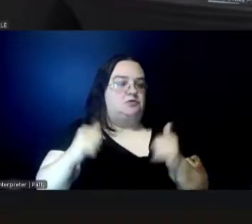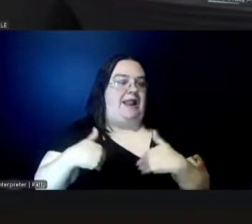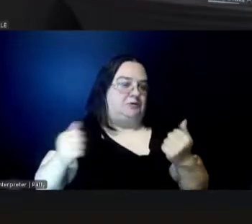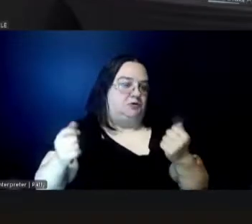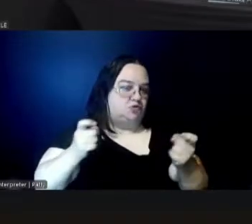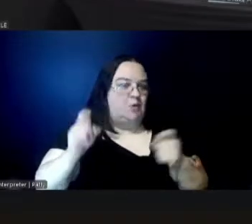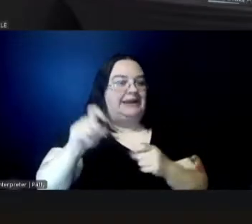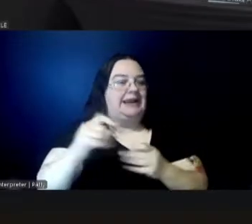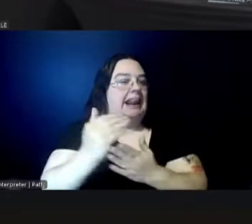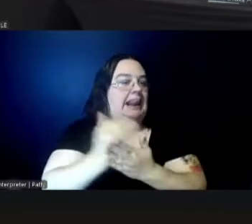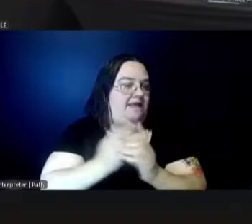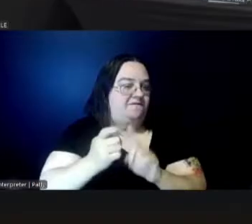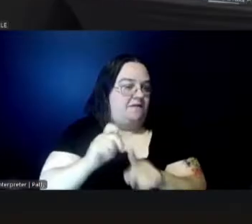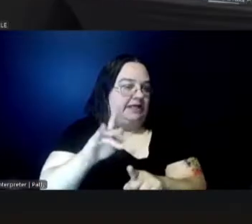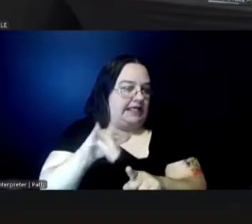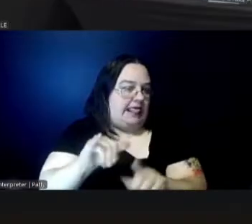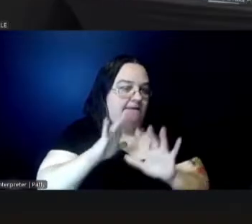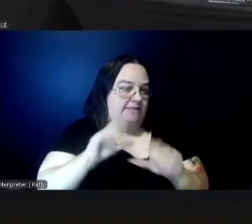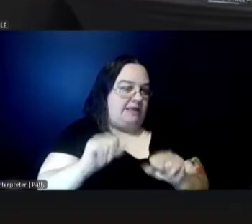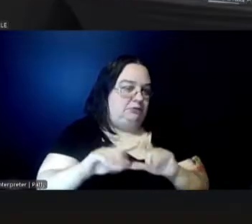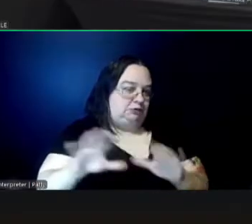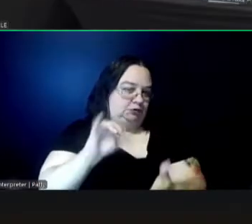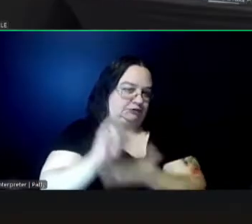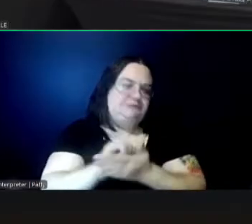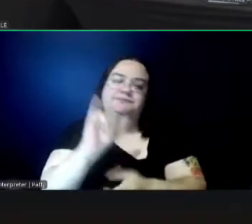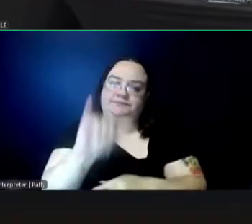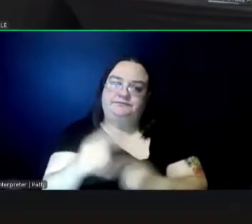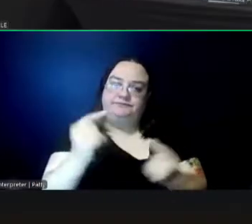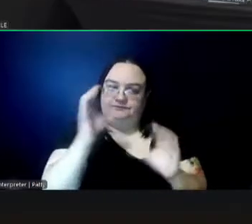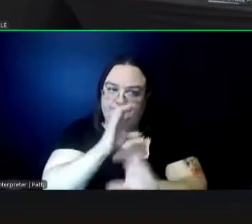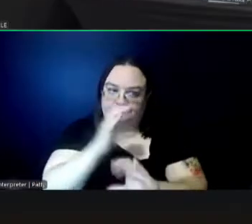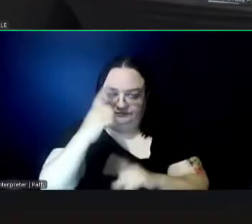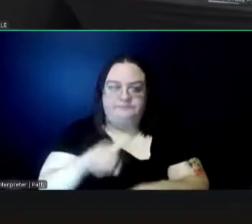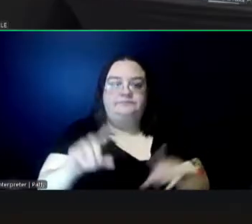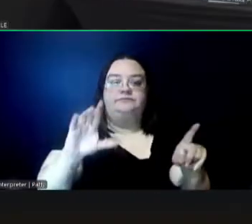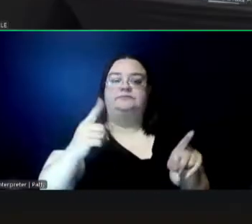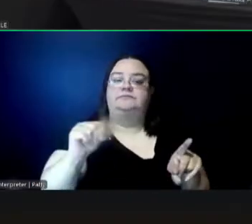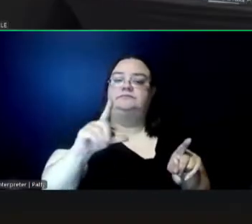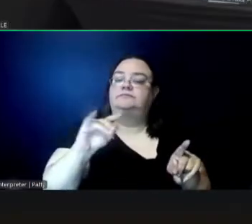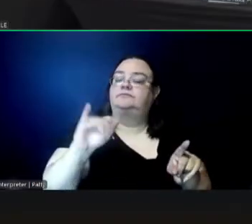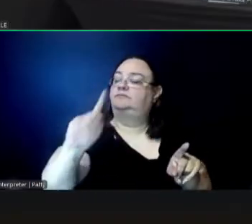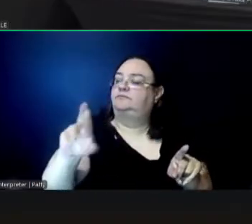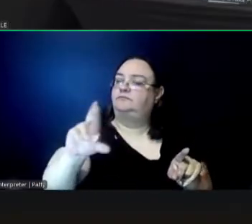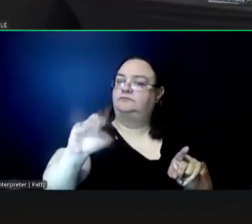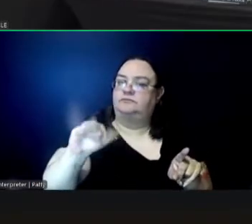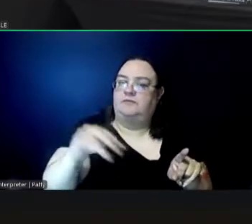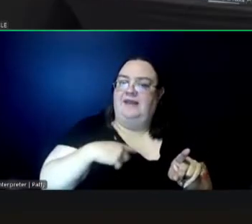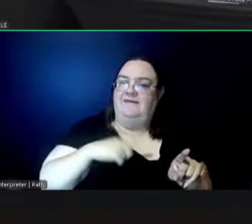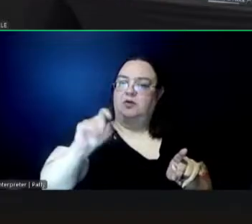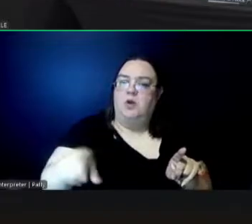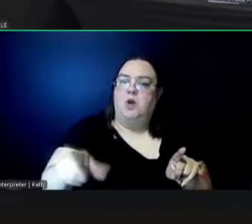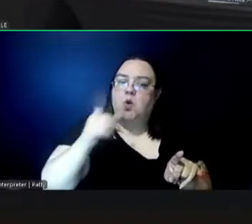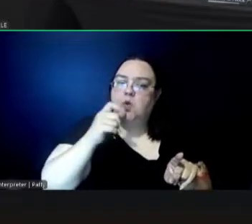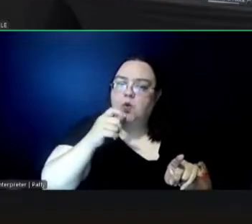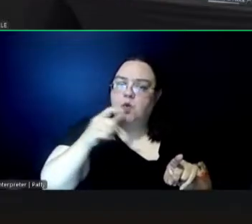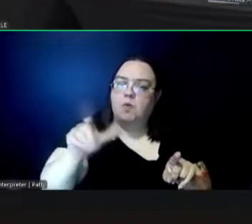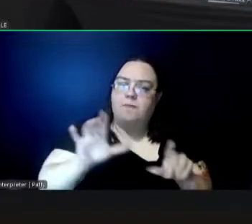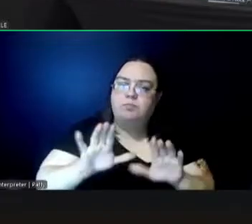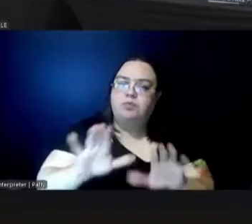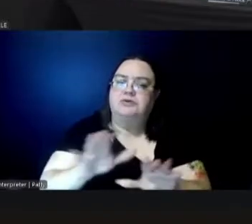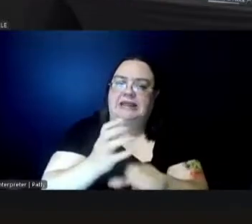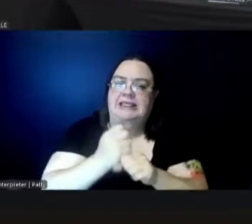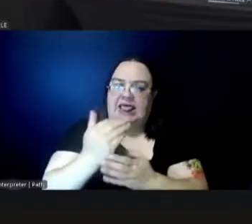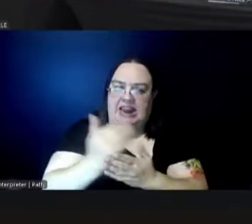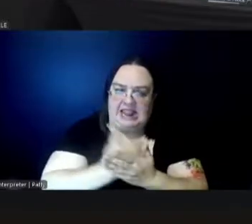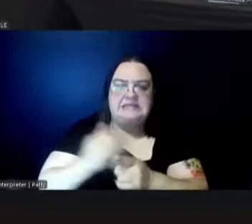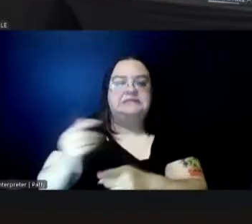do so. So that's what we're looking for there. So, Robin, I'm sorry, I have a question. Who are you pushing for the list?